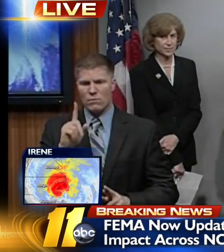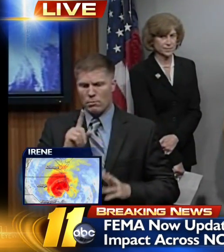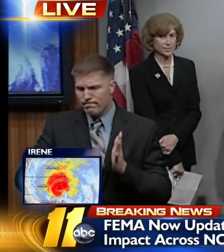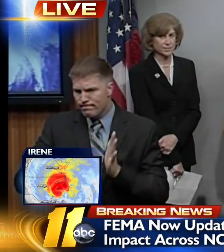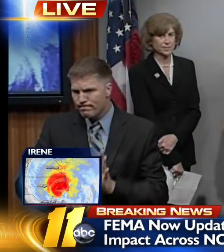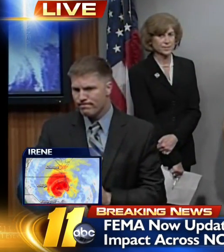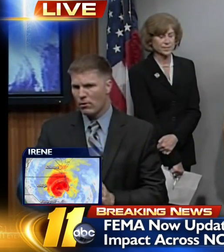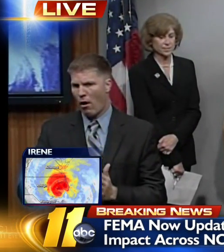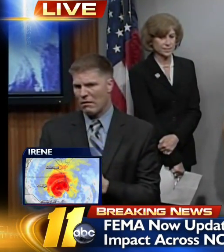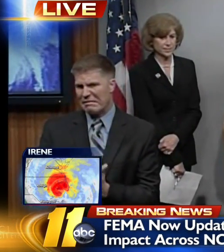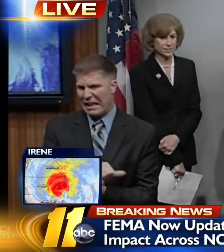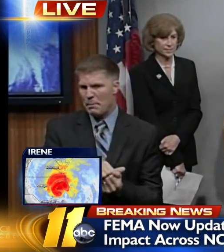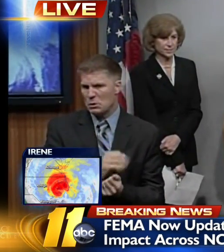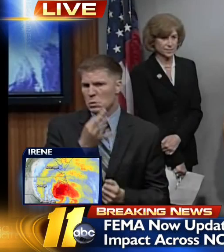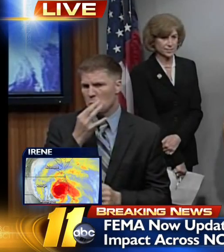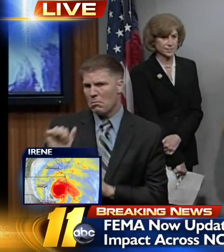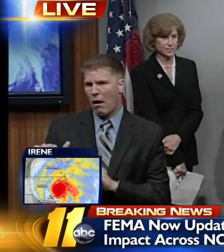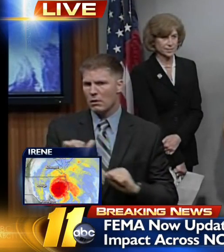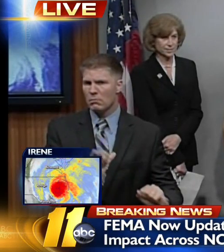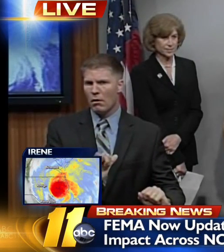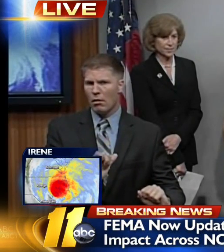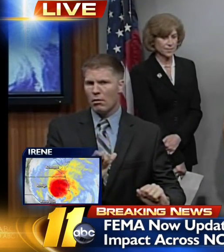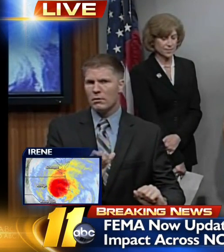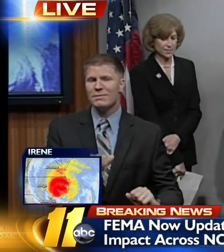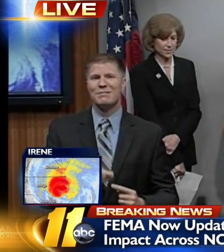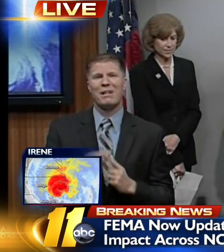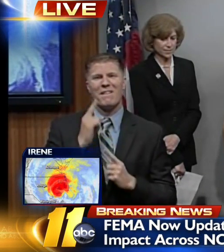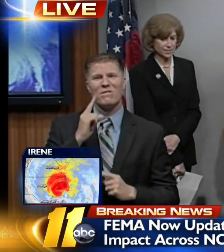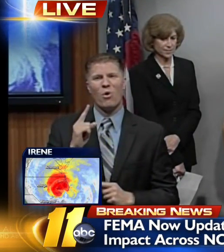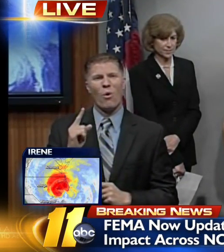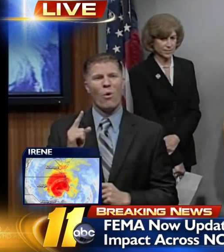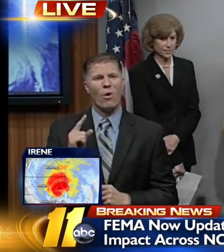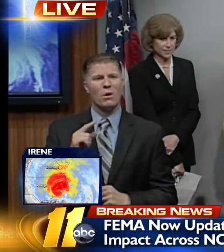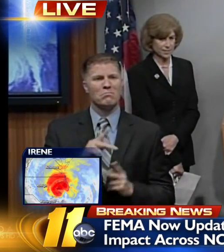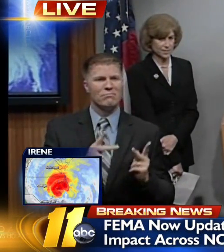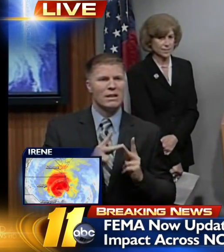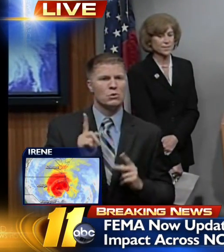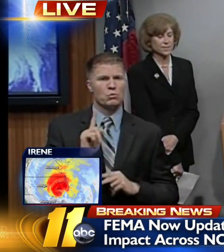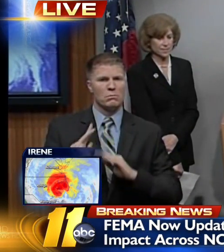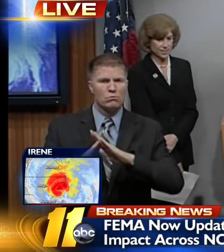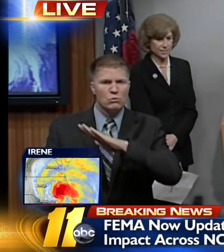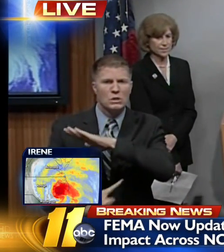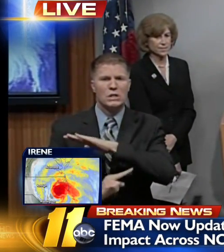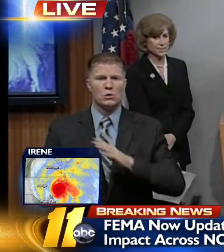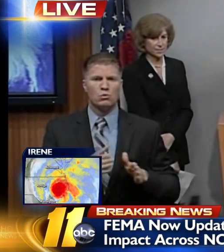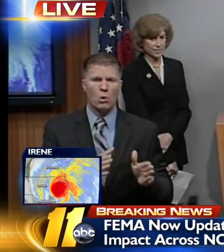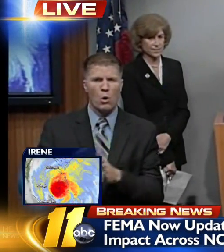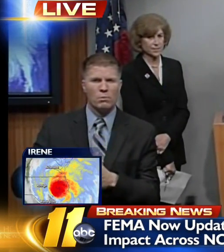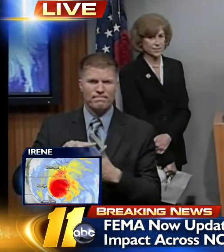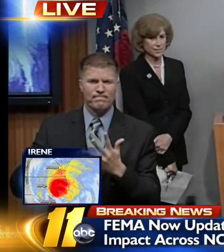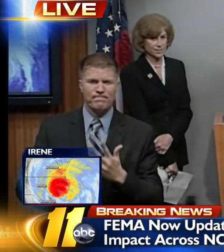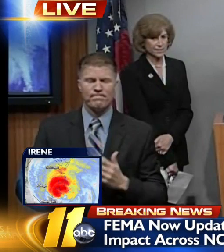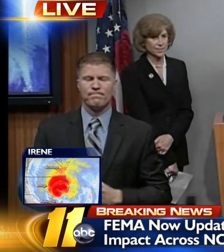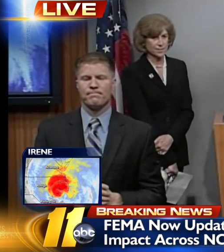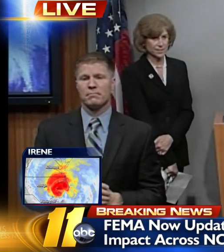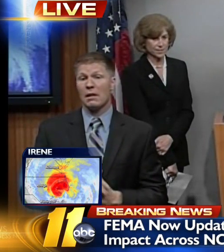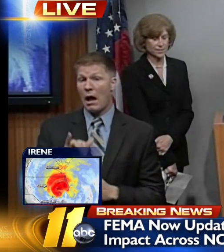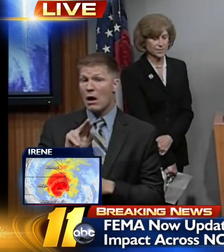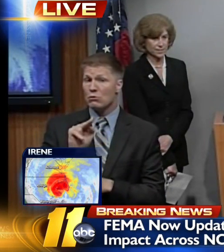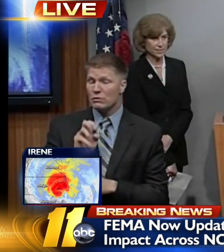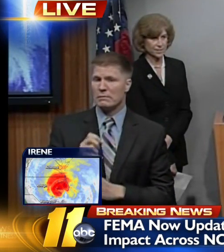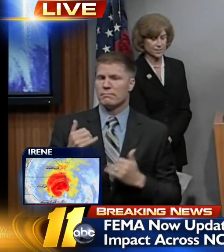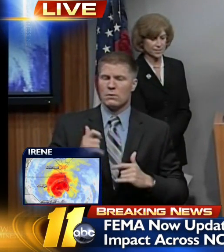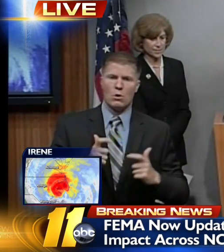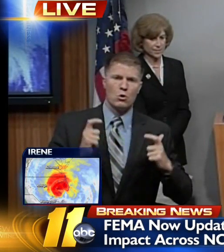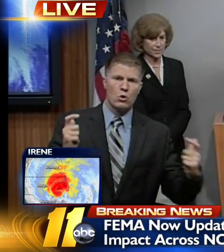soon as possible, especially for assets like the bridges and the roads. Irene remains a large